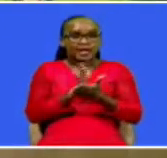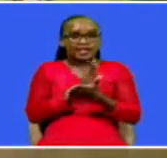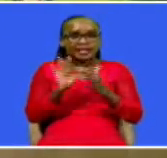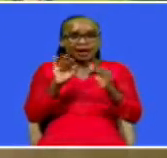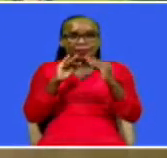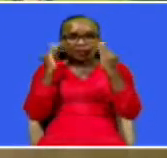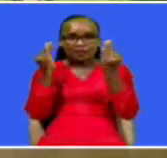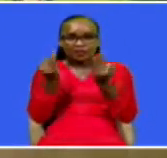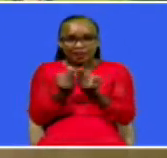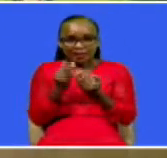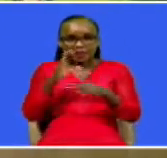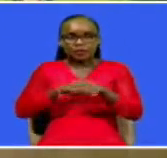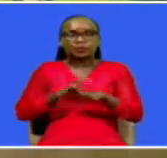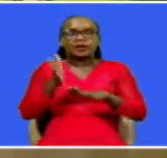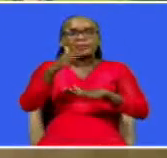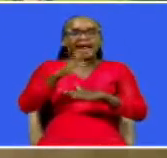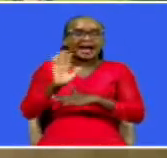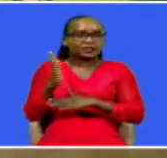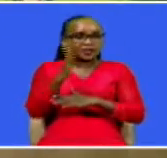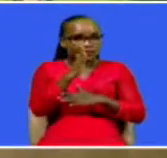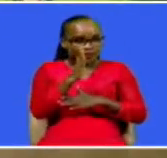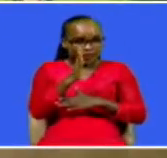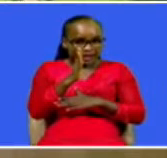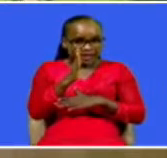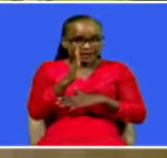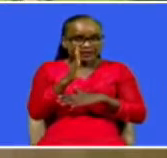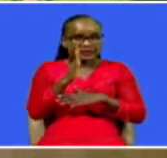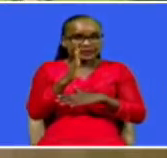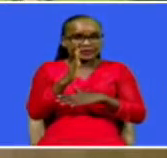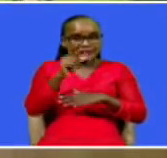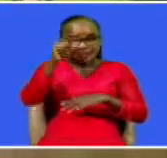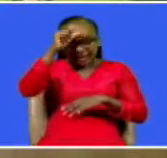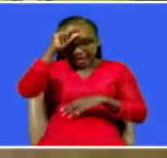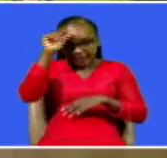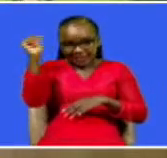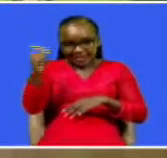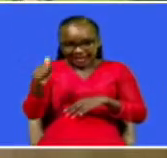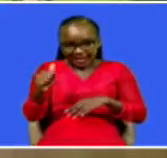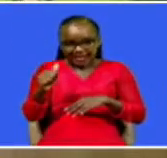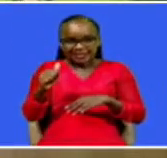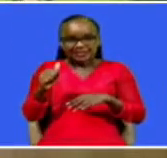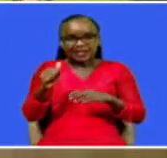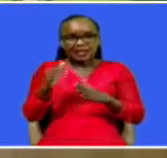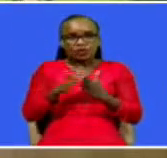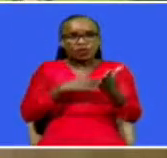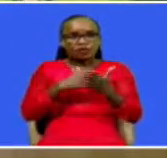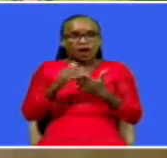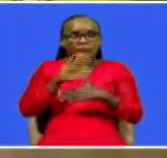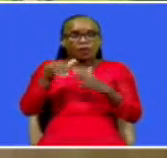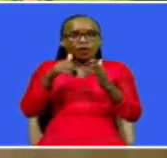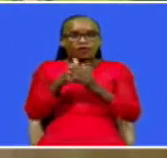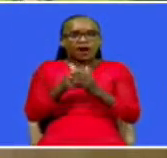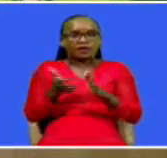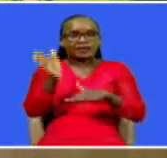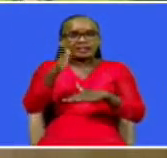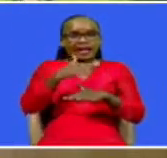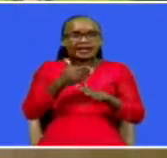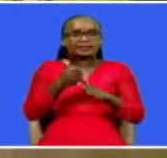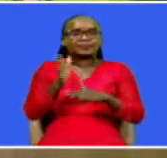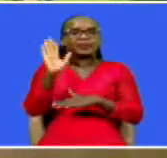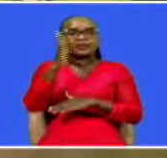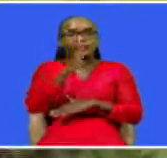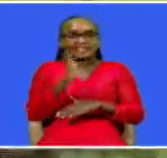have already trooped back to the forest. Even the government is yet to formalize the modalities of their return to the